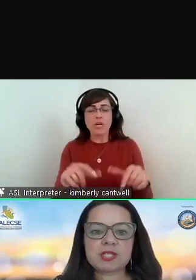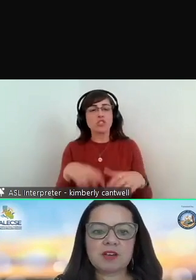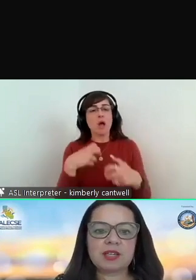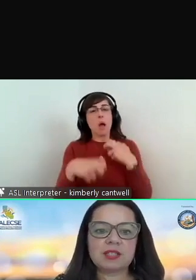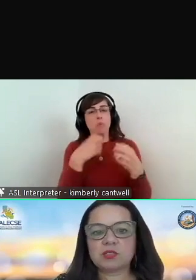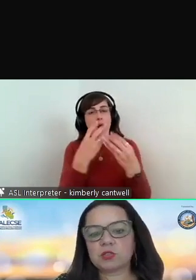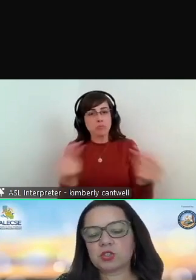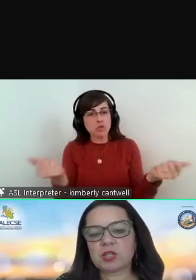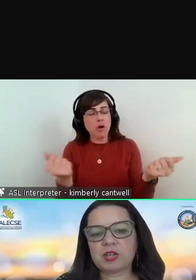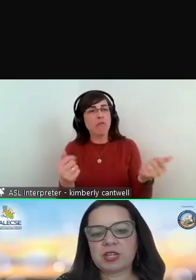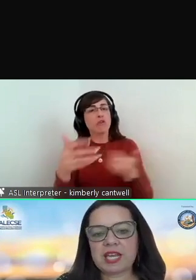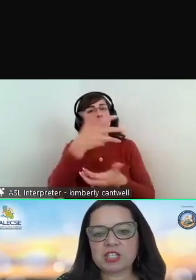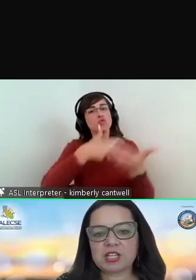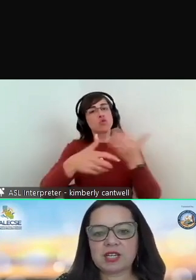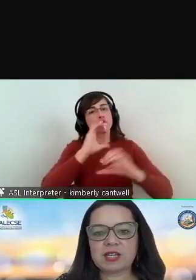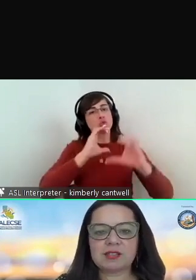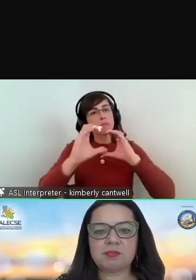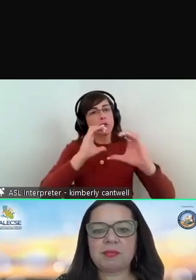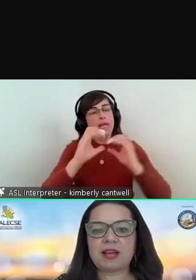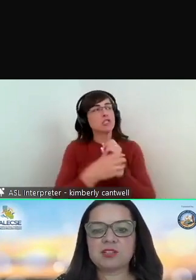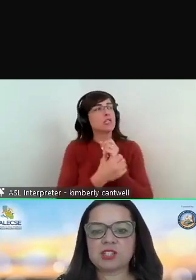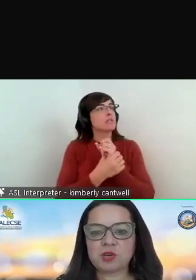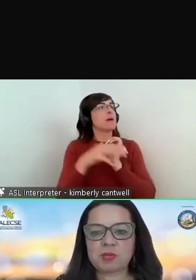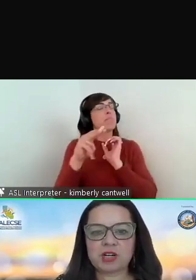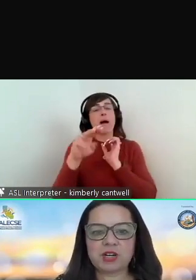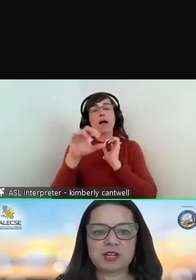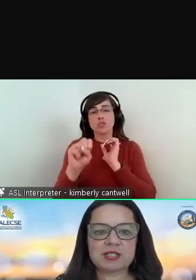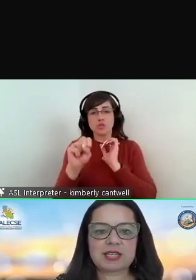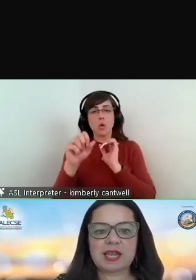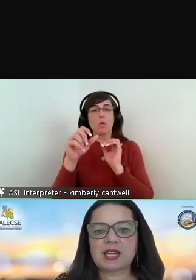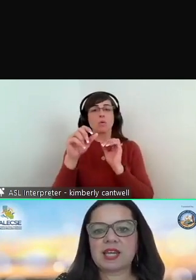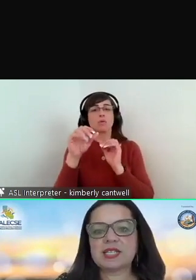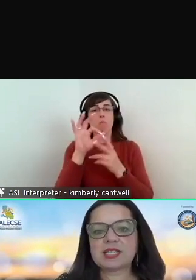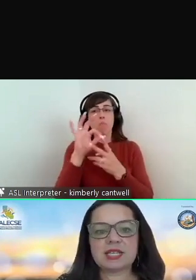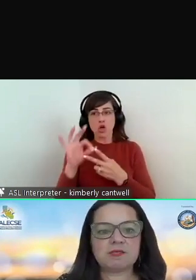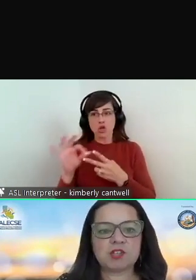problem solving, social communication, milestone